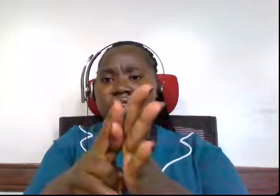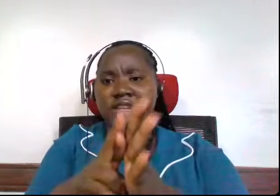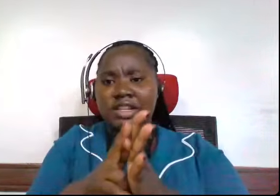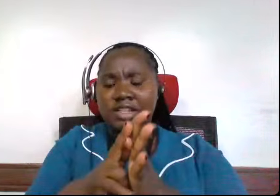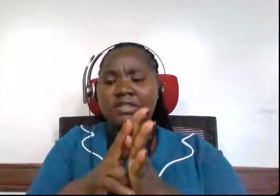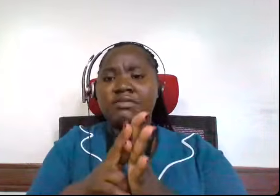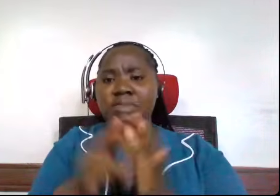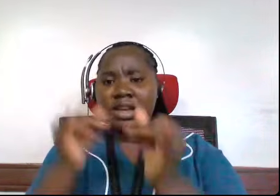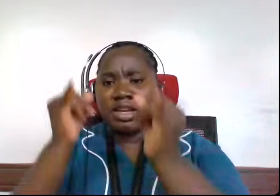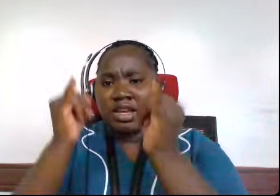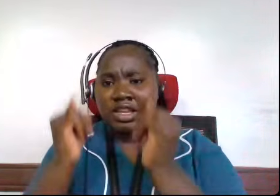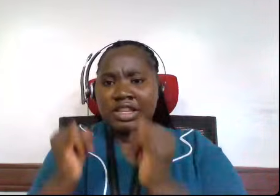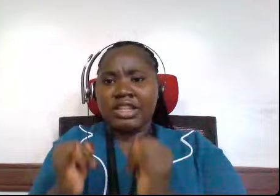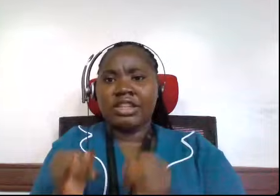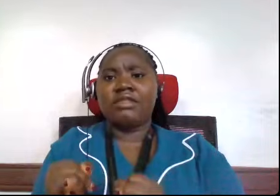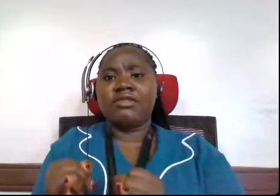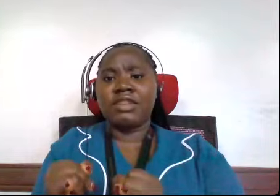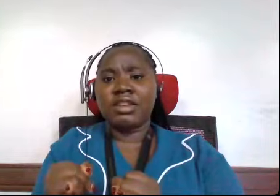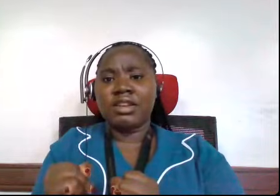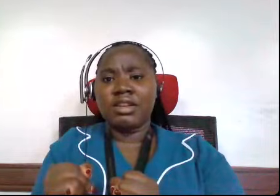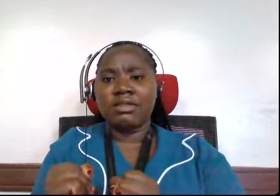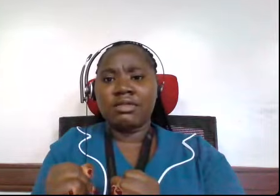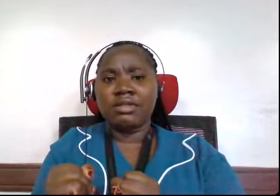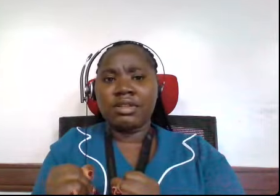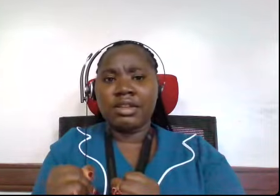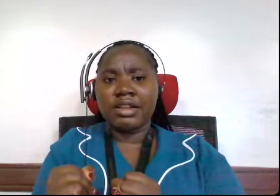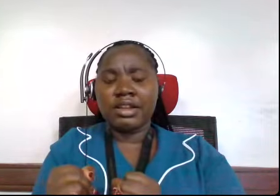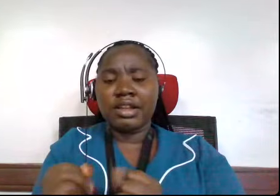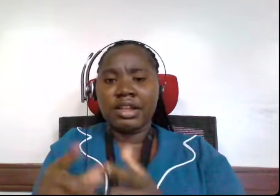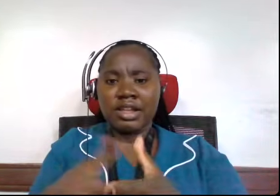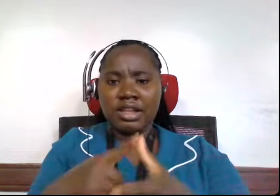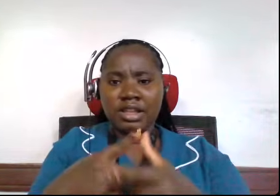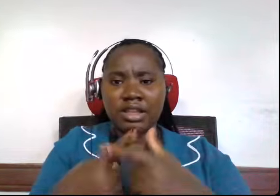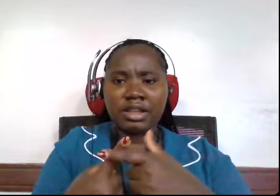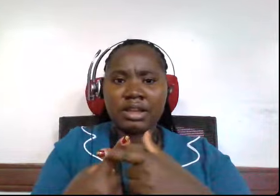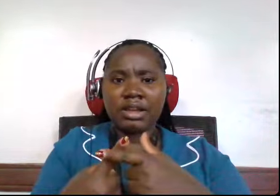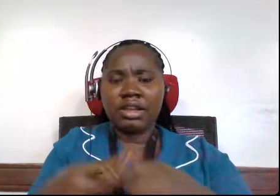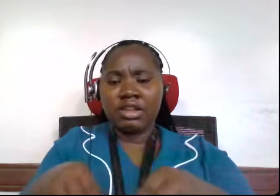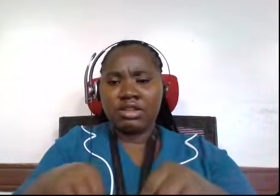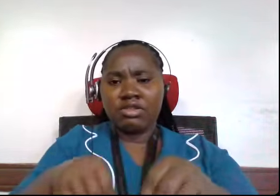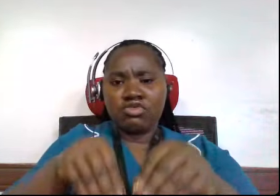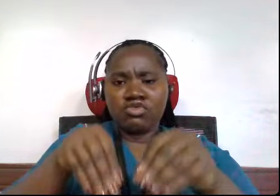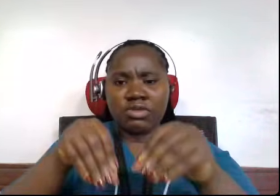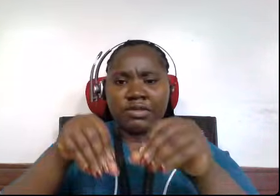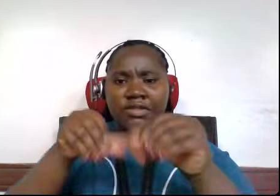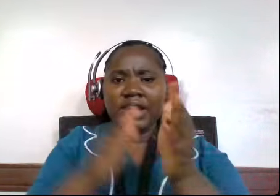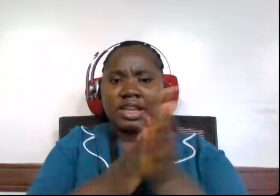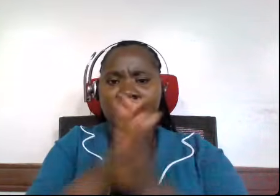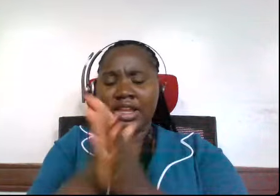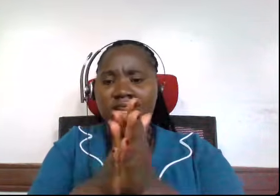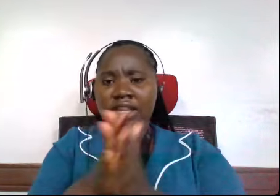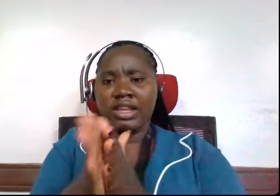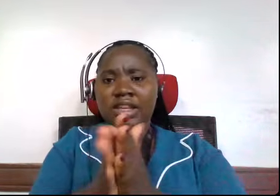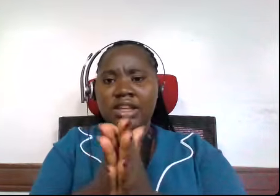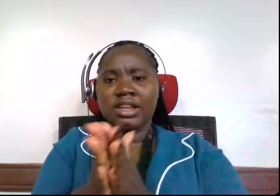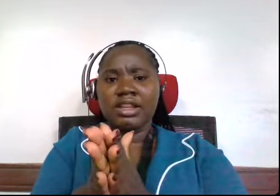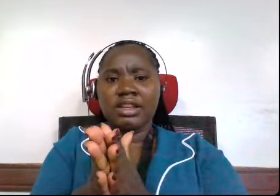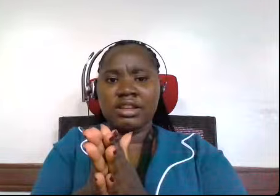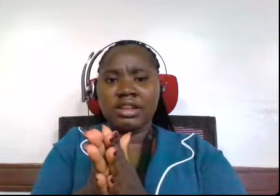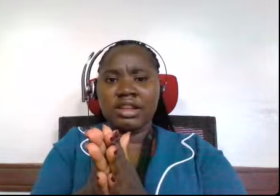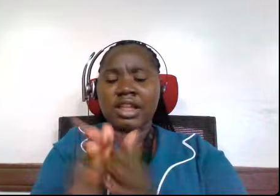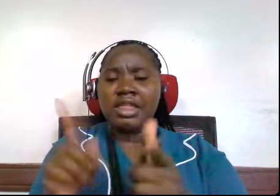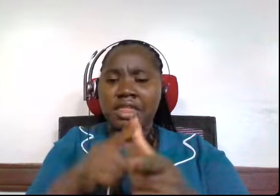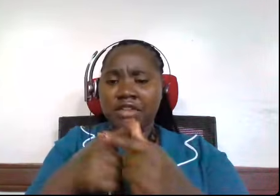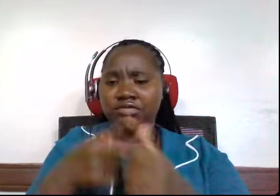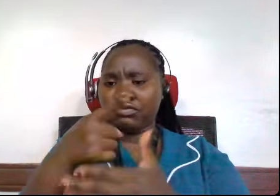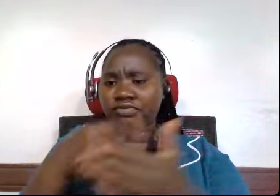a PIN which starts with an A, then it will be qualifying interest. Whatever has been with the L will be final. But if you